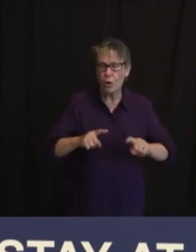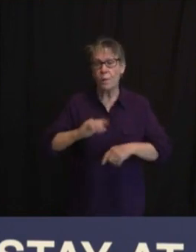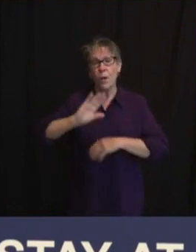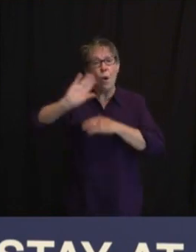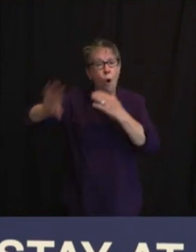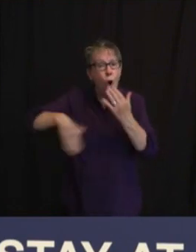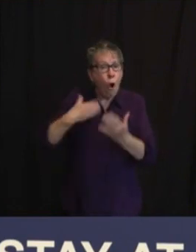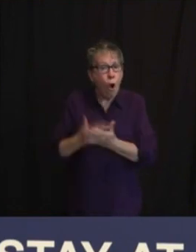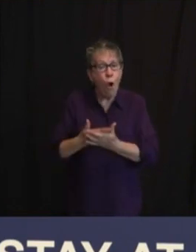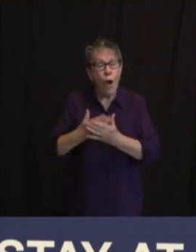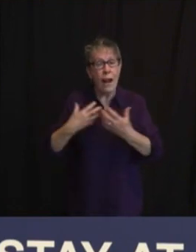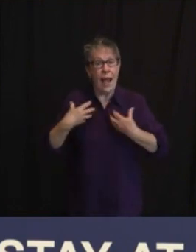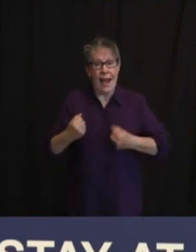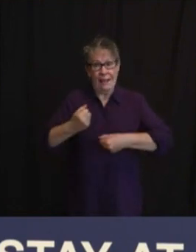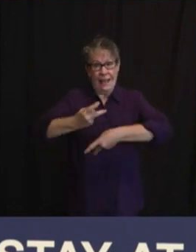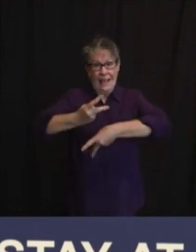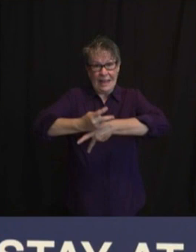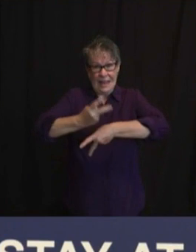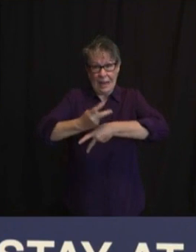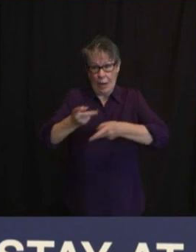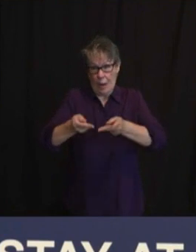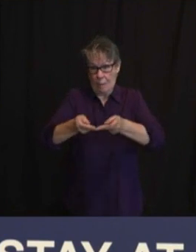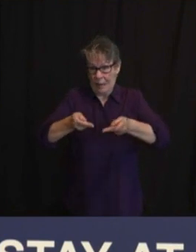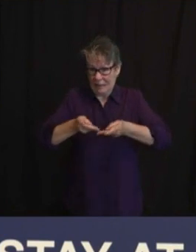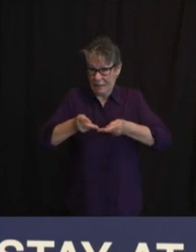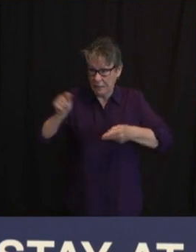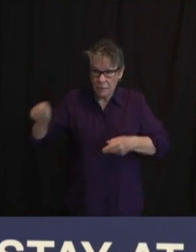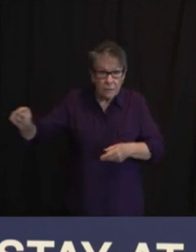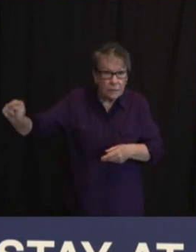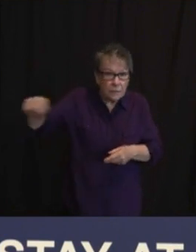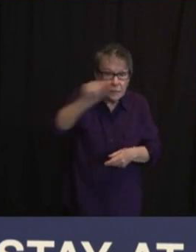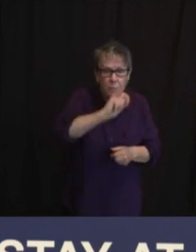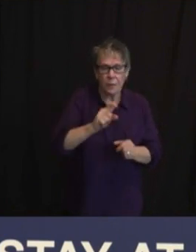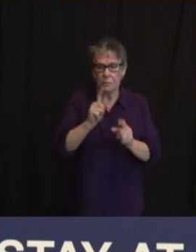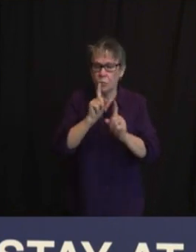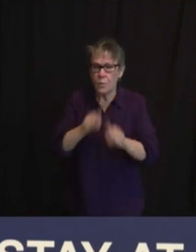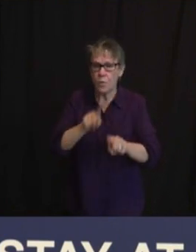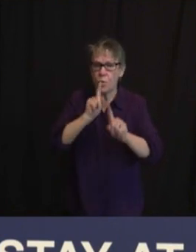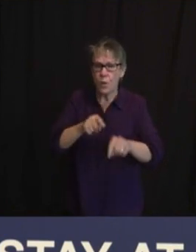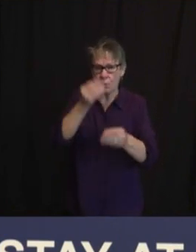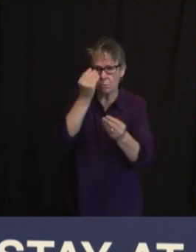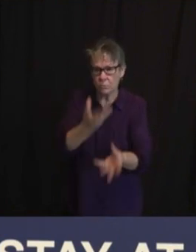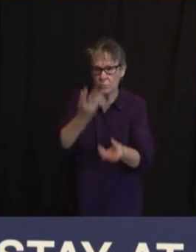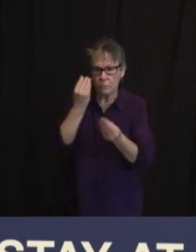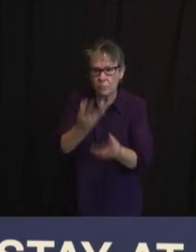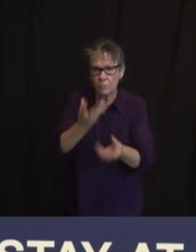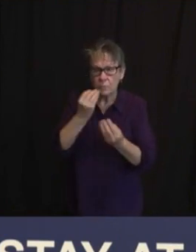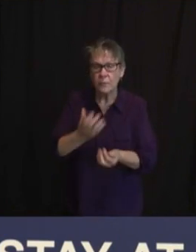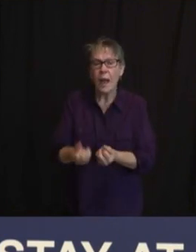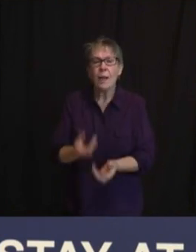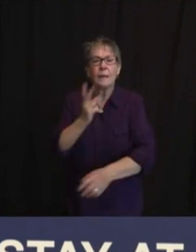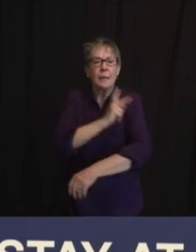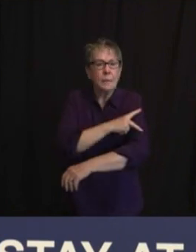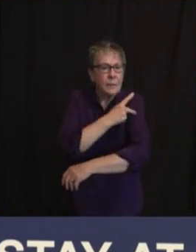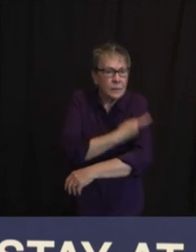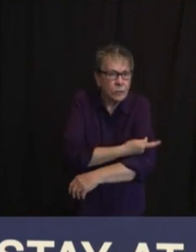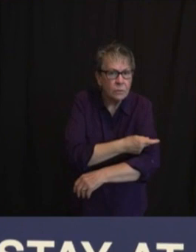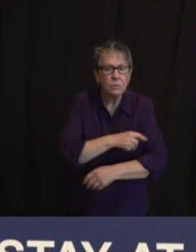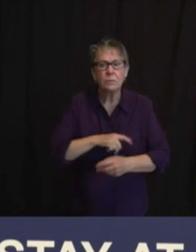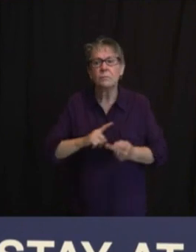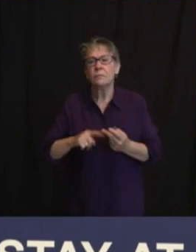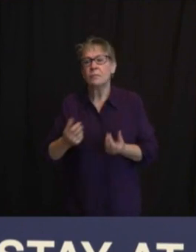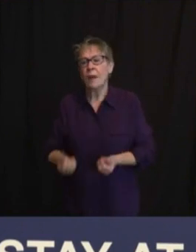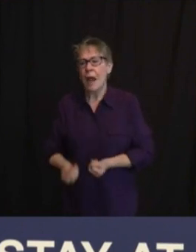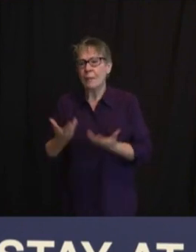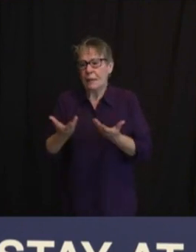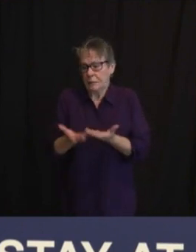their capacity, but also their supplies to the Office of Emergency Management. The PPE